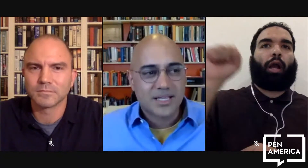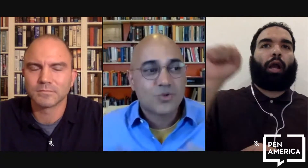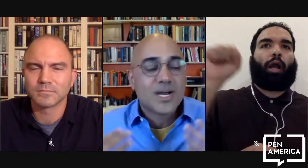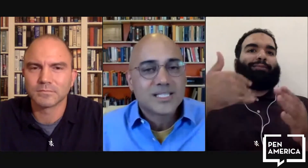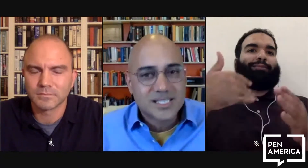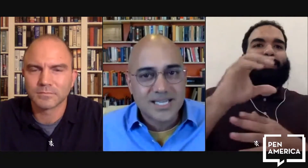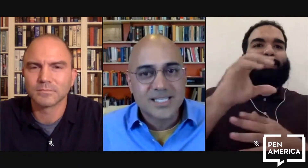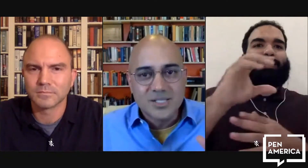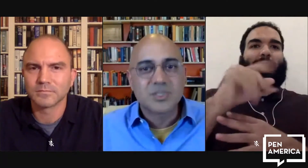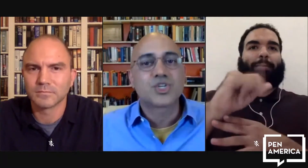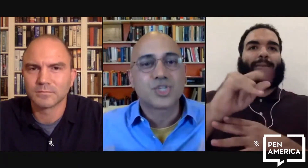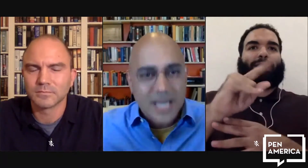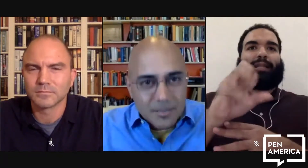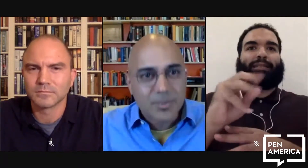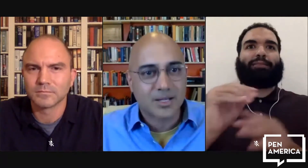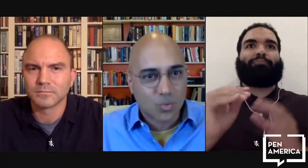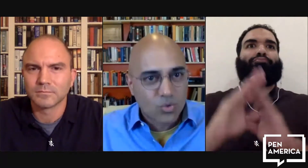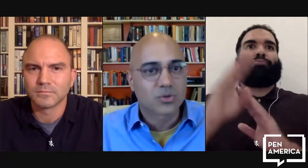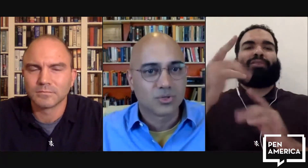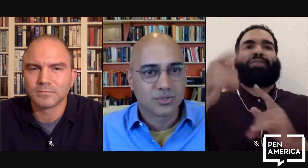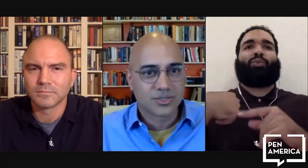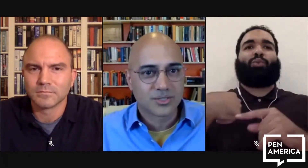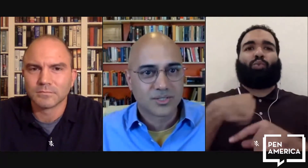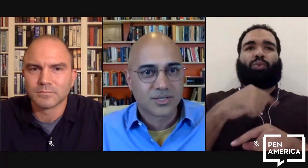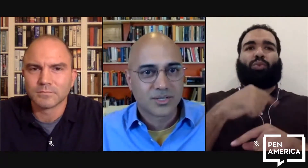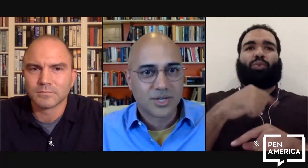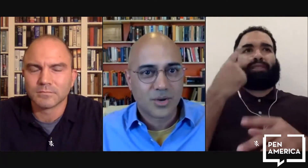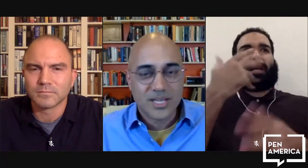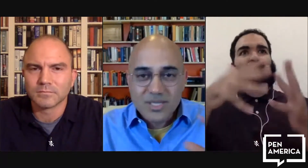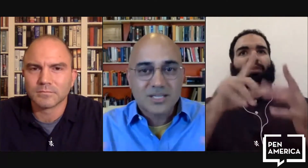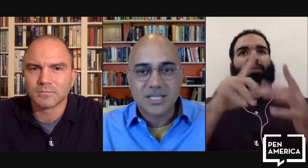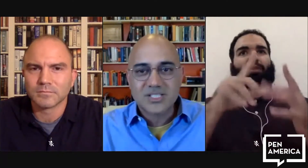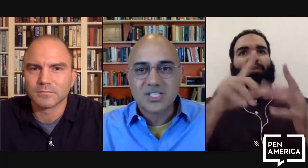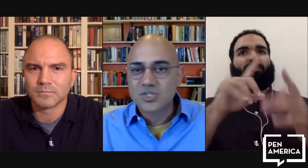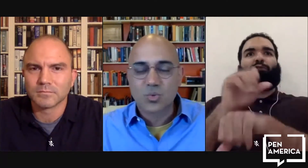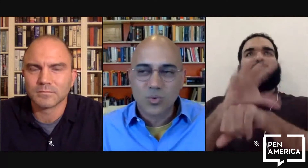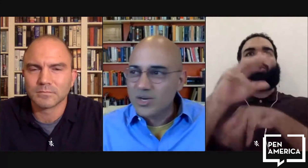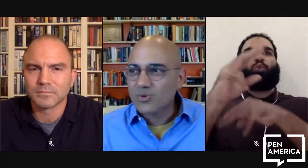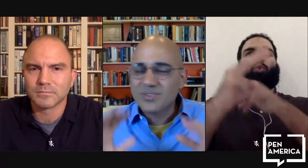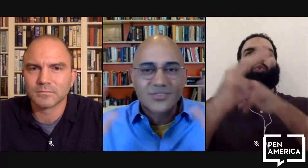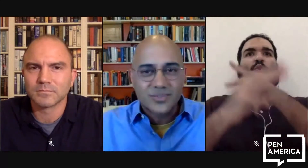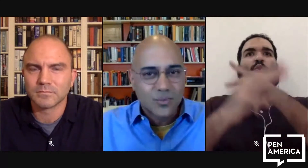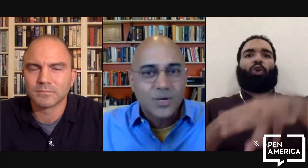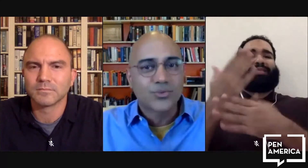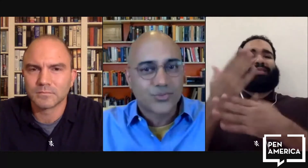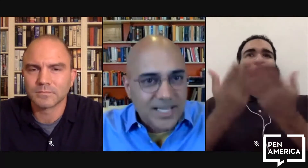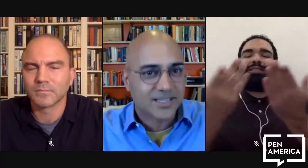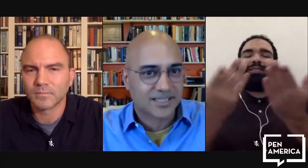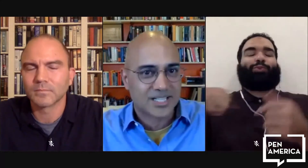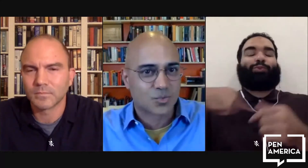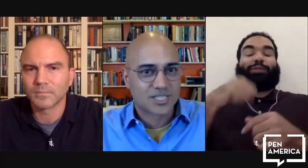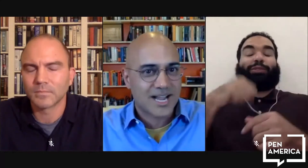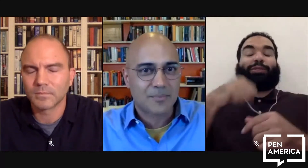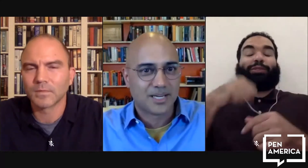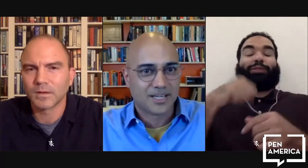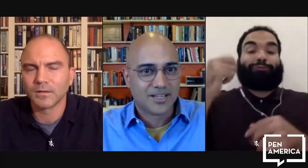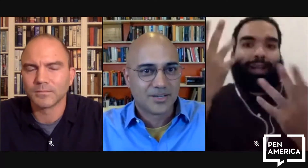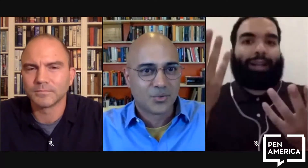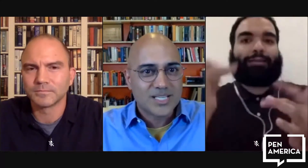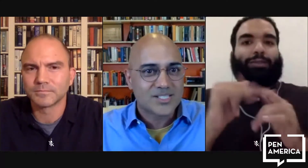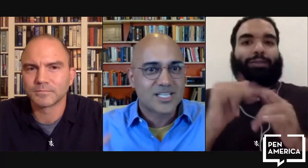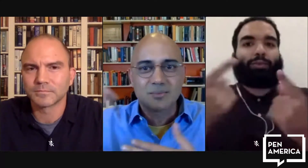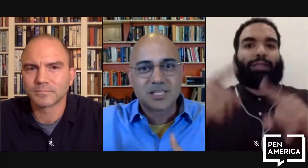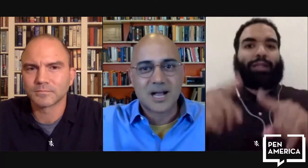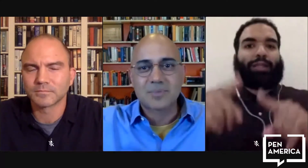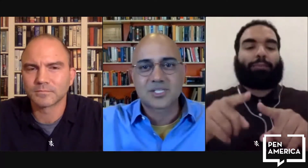that the United States has been shaping the world, even in instances where we don't think that that's what's happening.